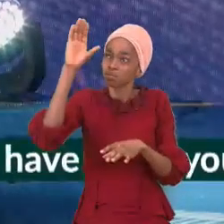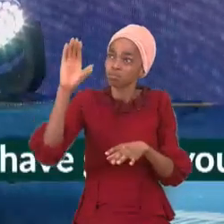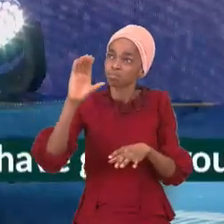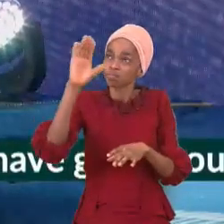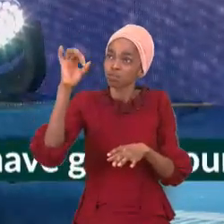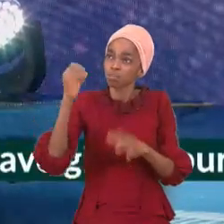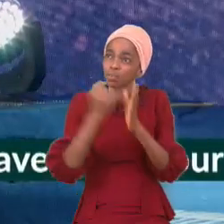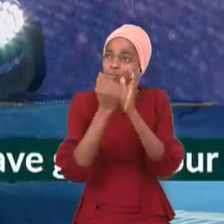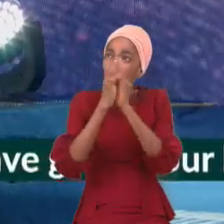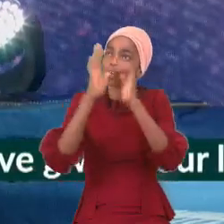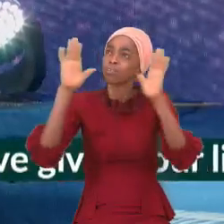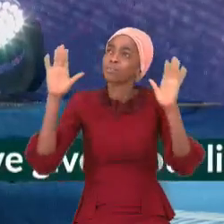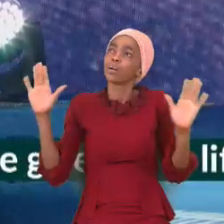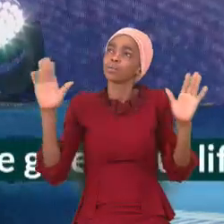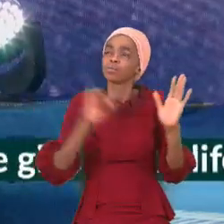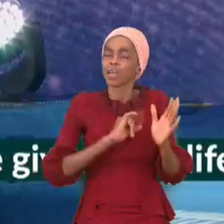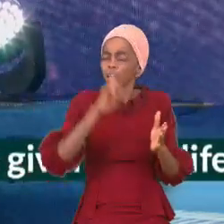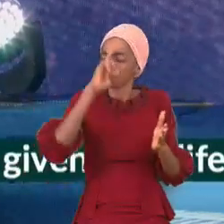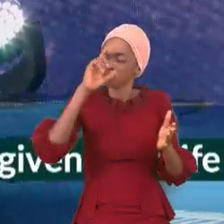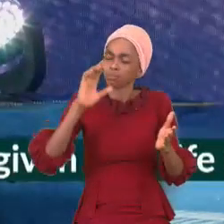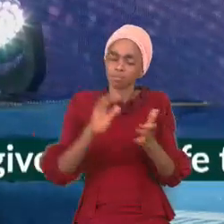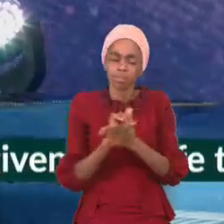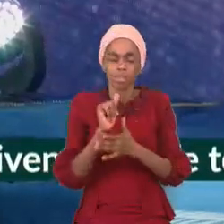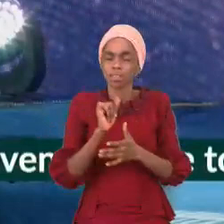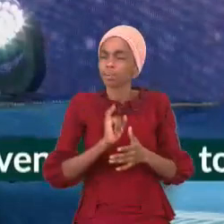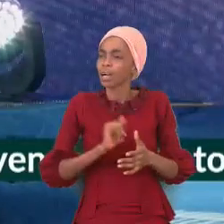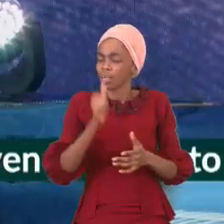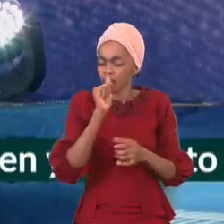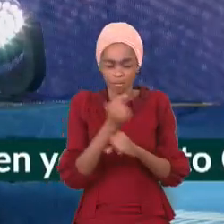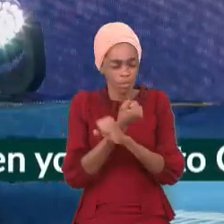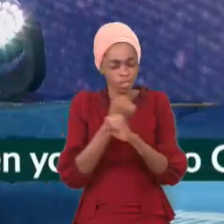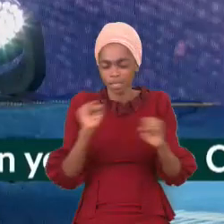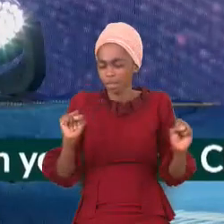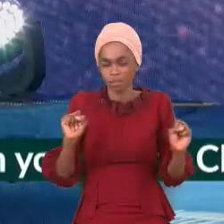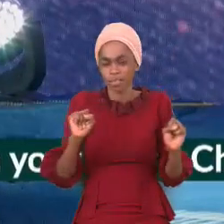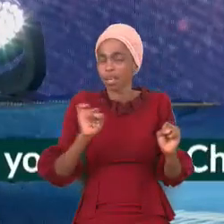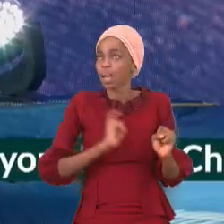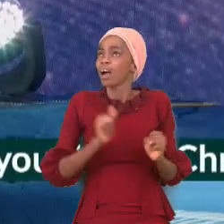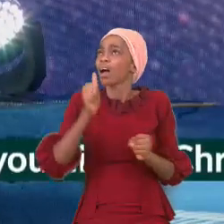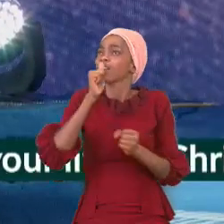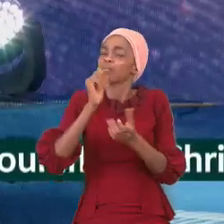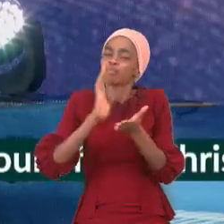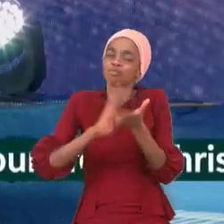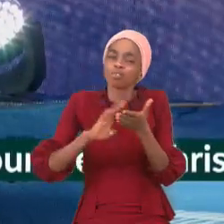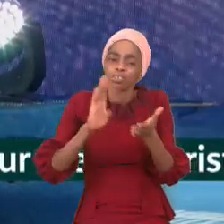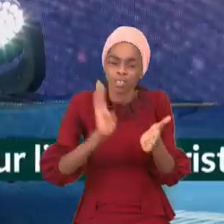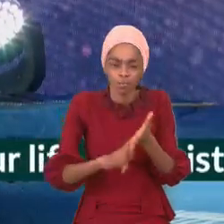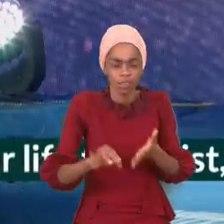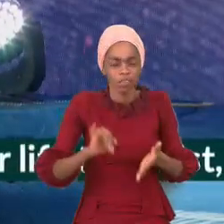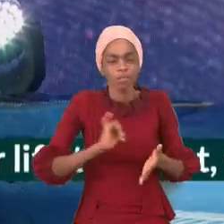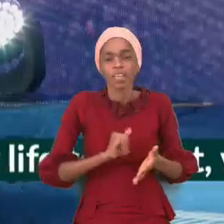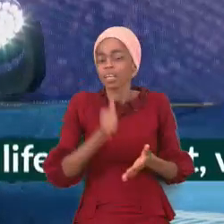Calvary, and I believe I'm saved. I am forgiven. I am